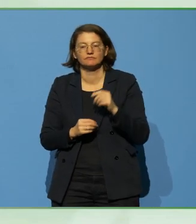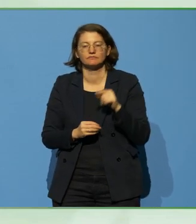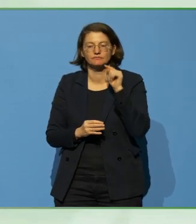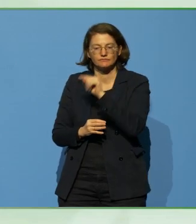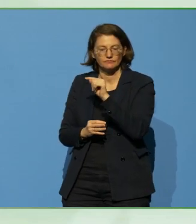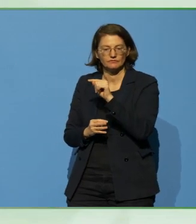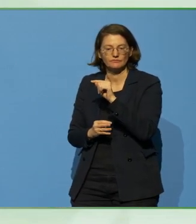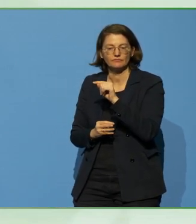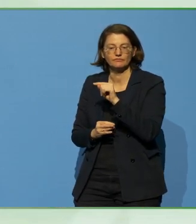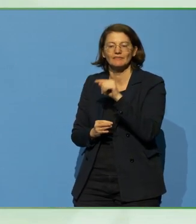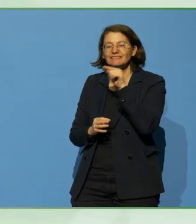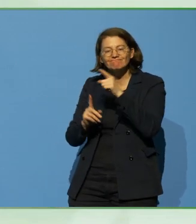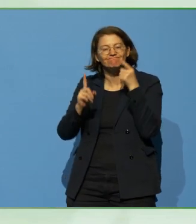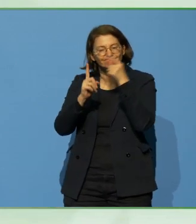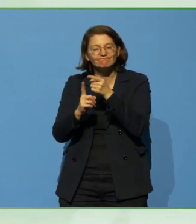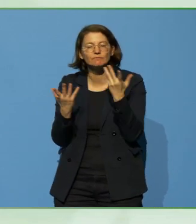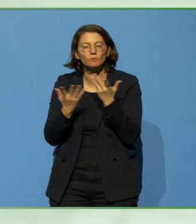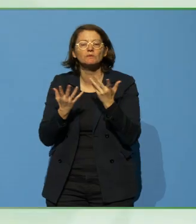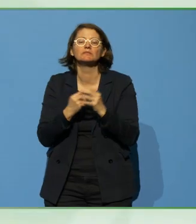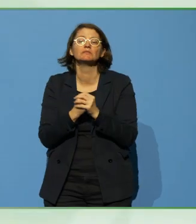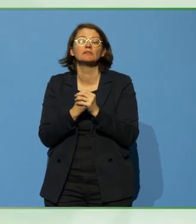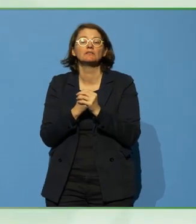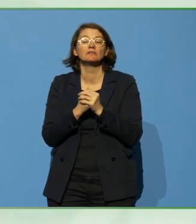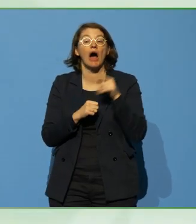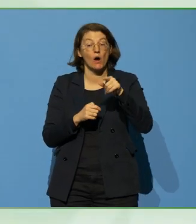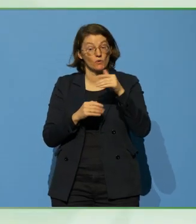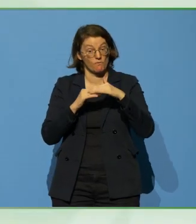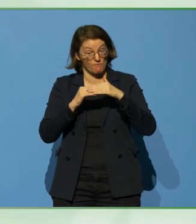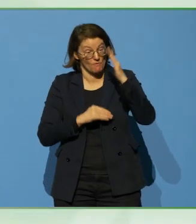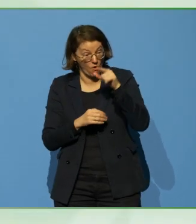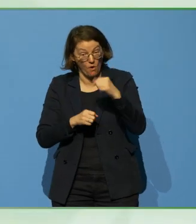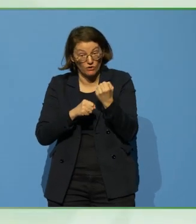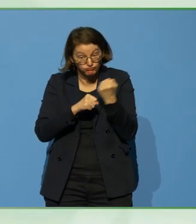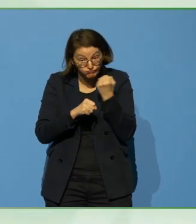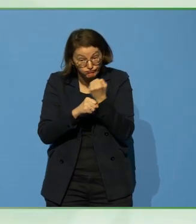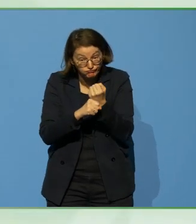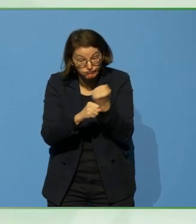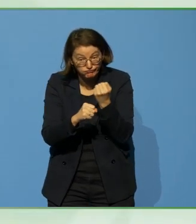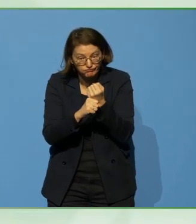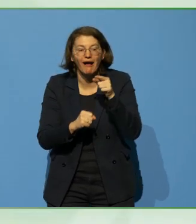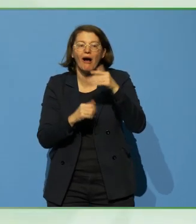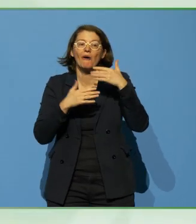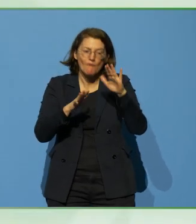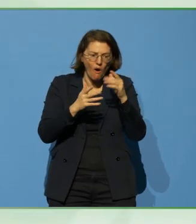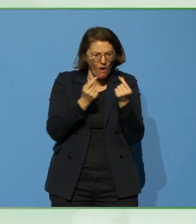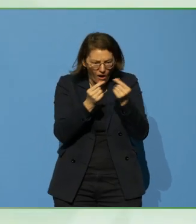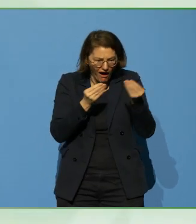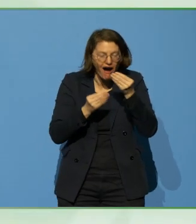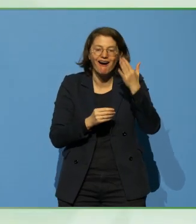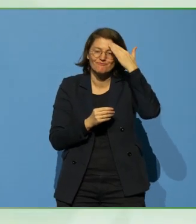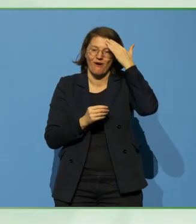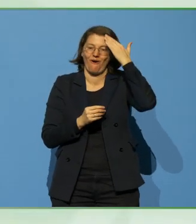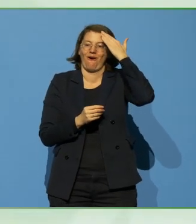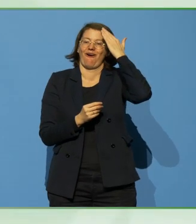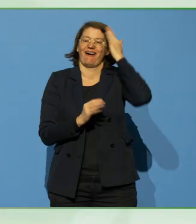it's just about making sure there's the right standards and the right experience in the first instance. And then, as you say, what's the kind of literacy program, and making sure